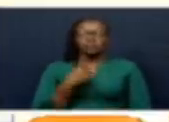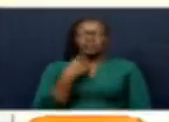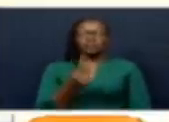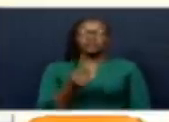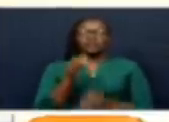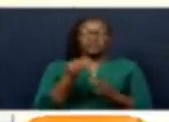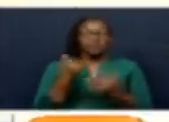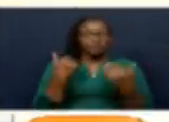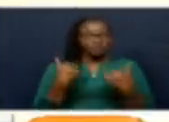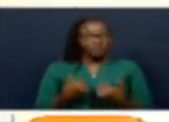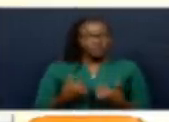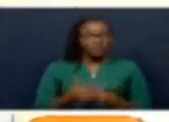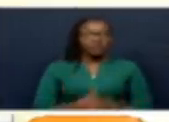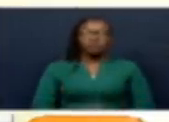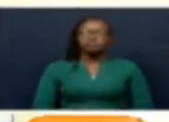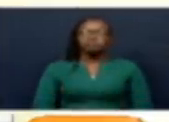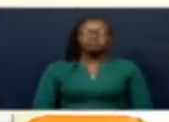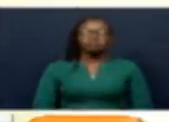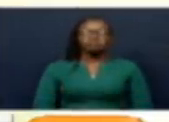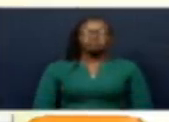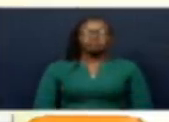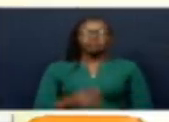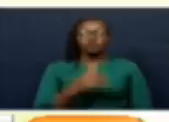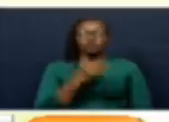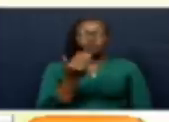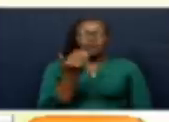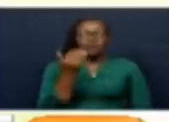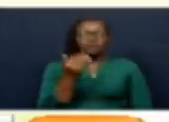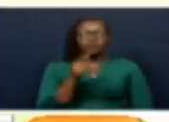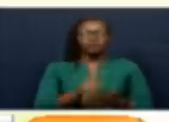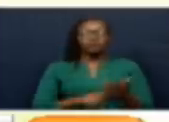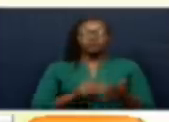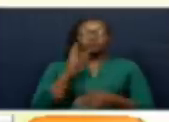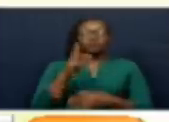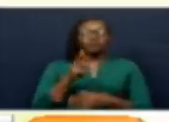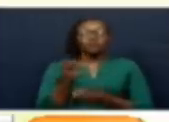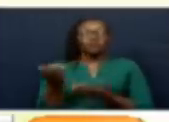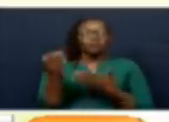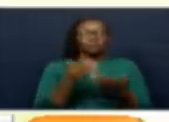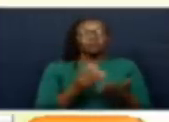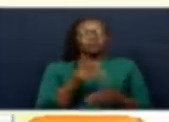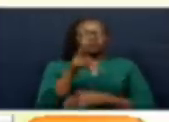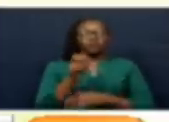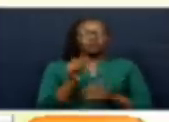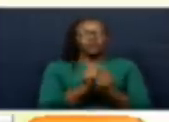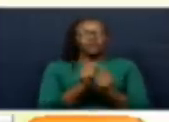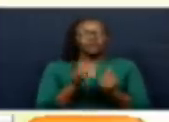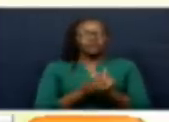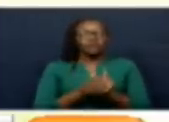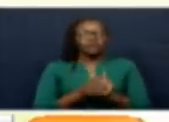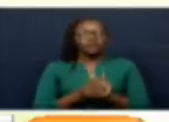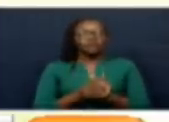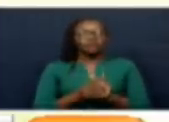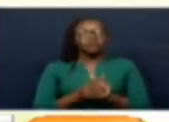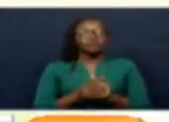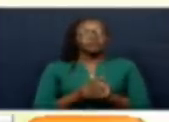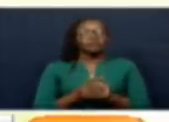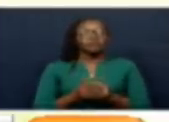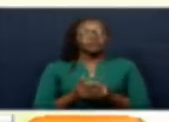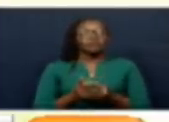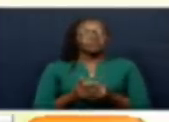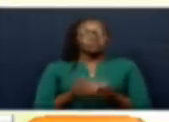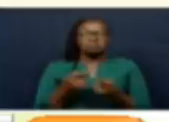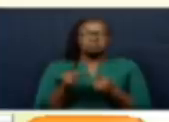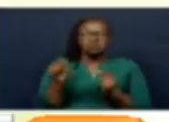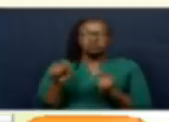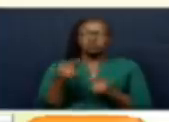if it were me, and you ask me whether you will be a candidate 2022, I will tell you no. If I'm working under President Kenyatta, I will say I'm